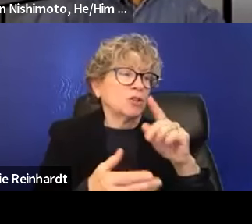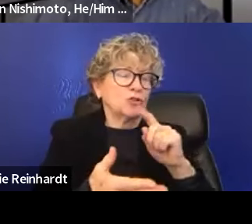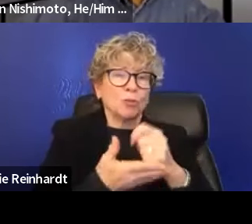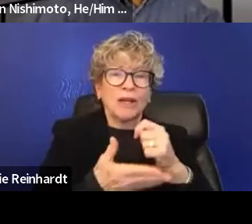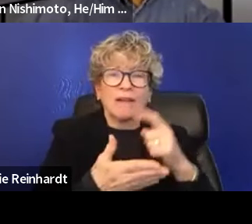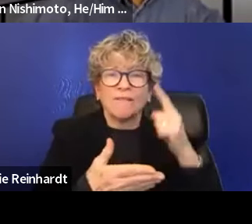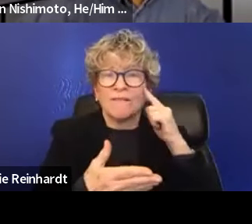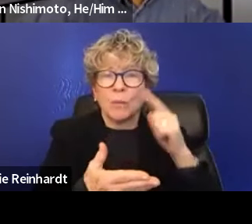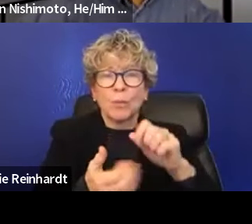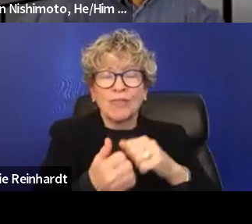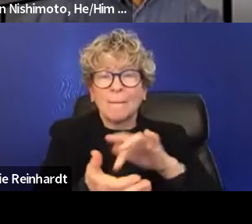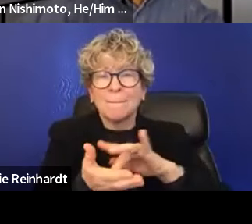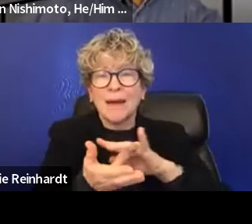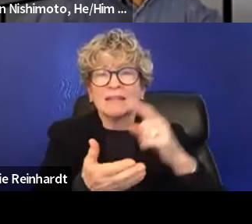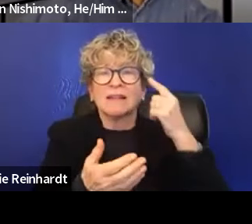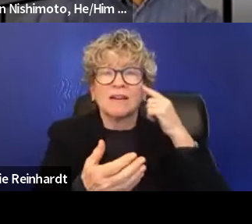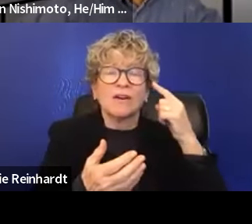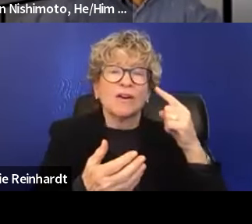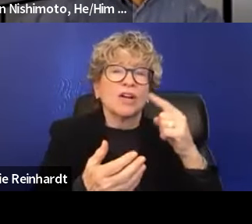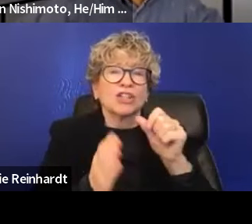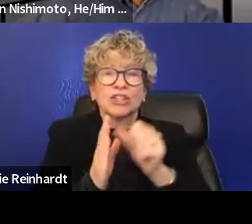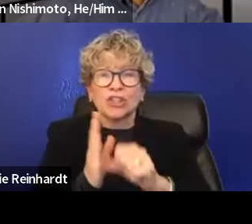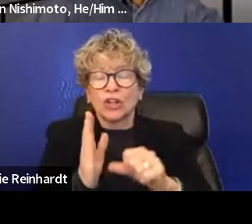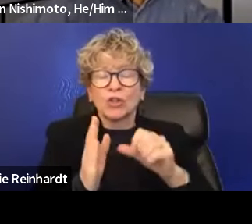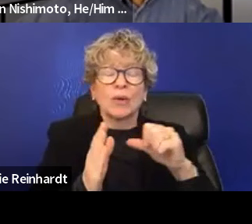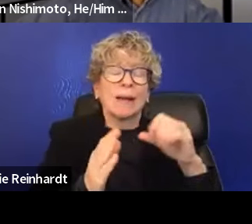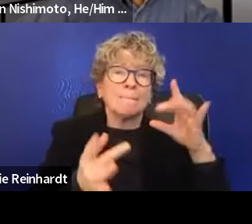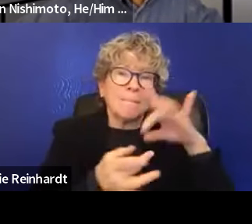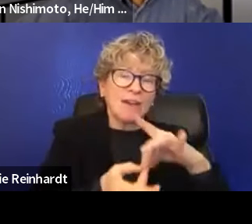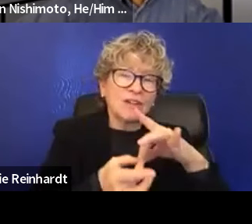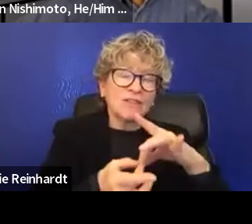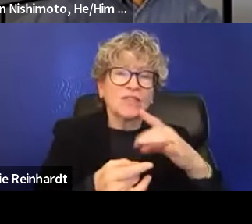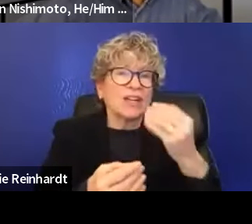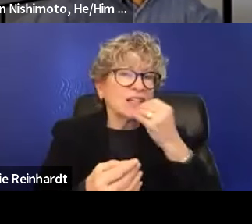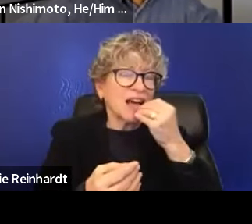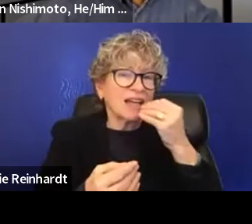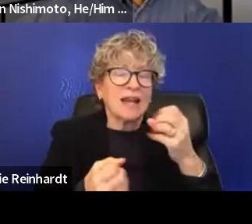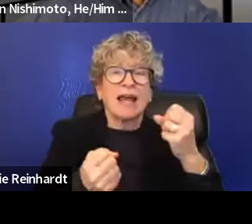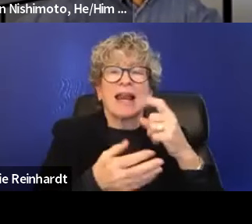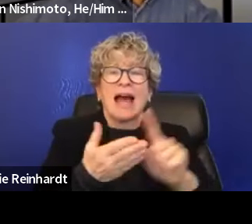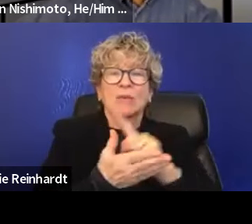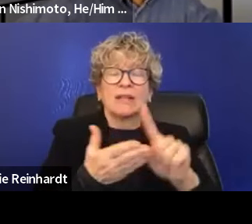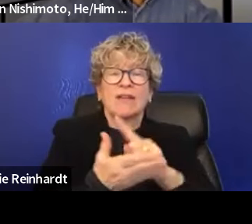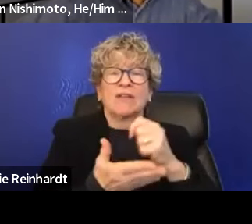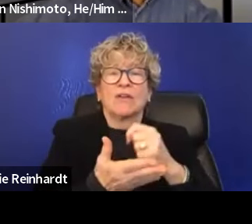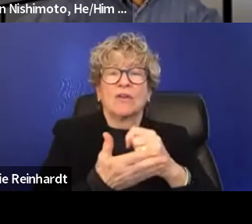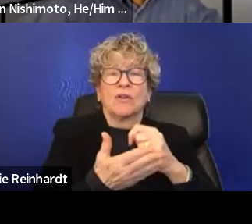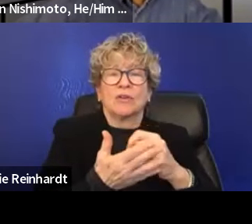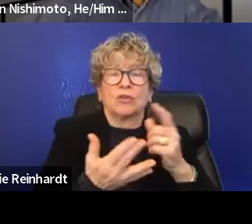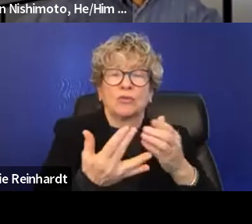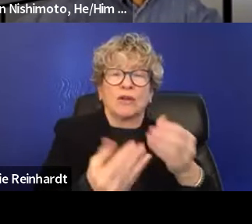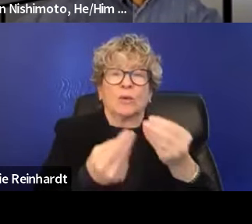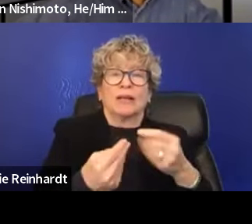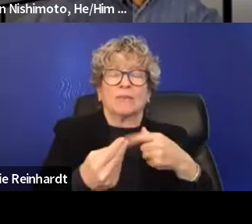job coaching, surgery, mindfulness, diet, and hours upon hours of talk therapy. Those treatments gave me